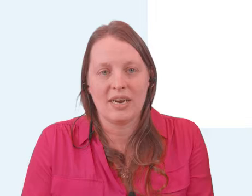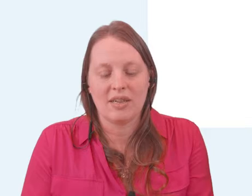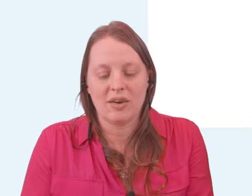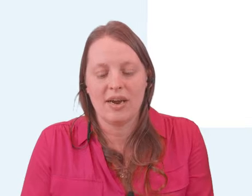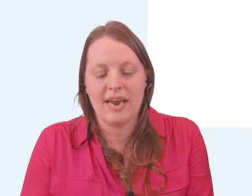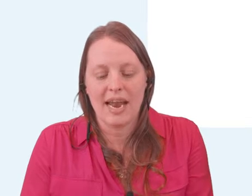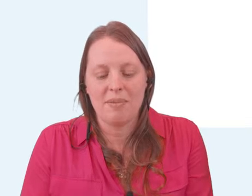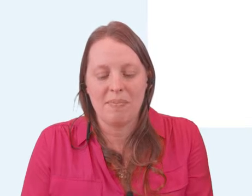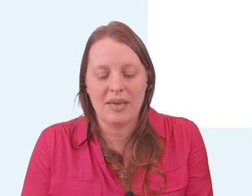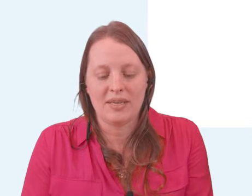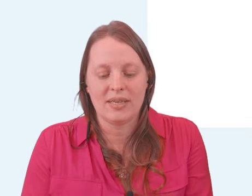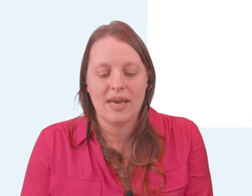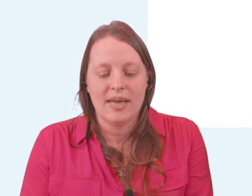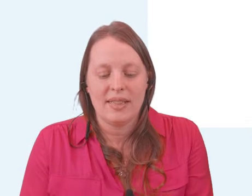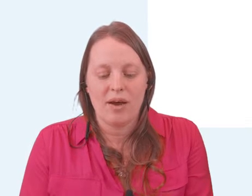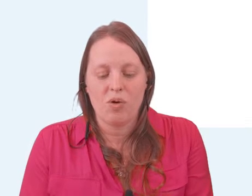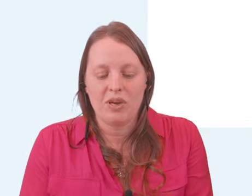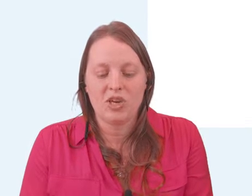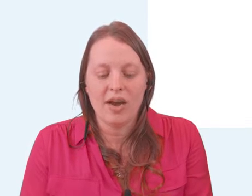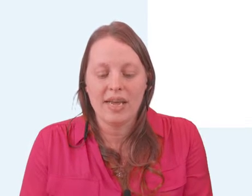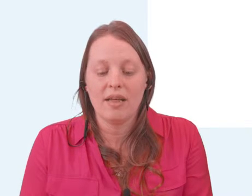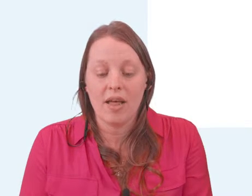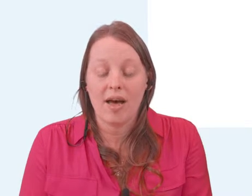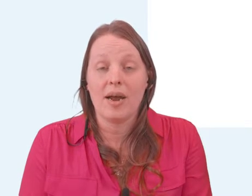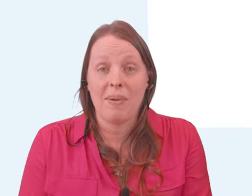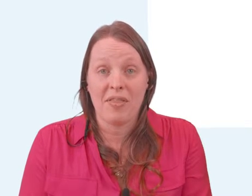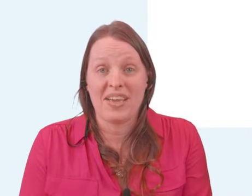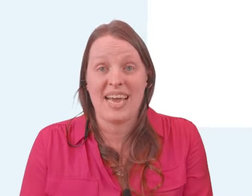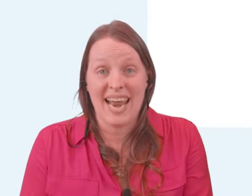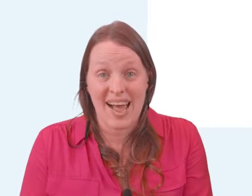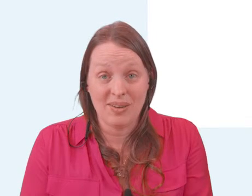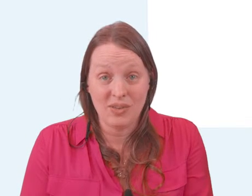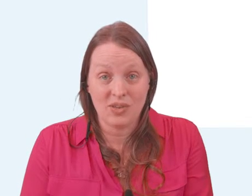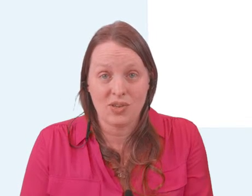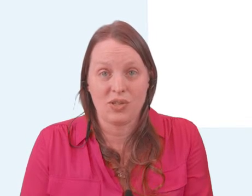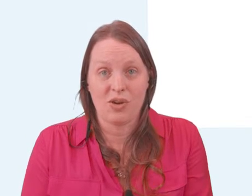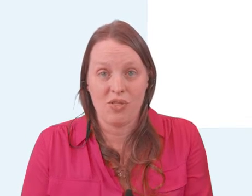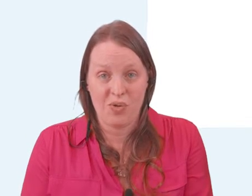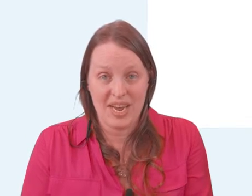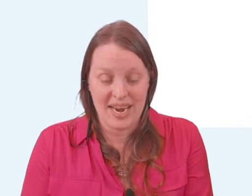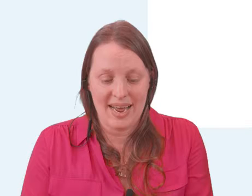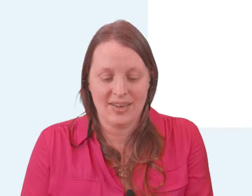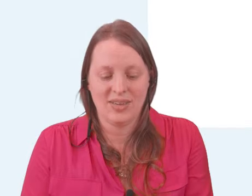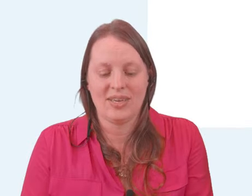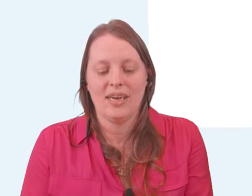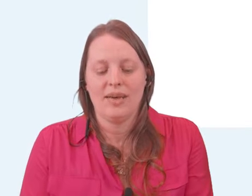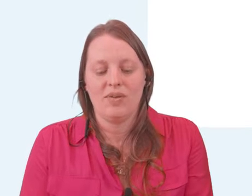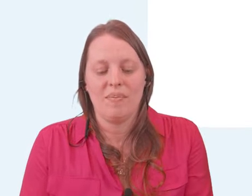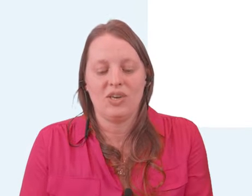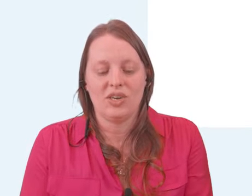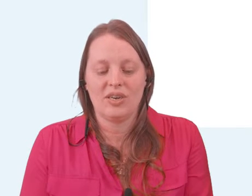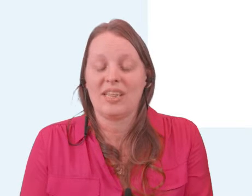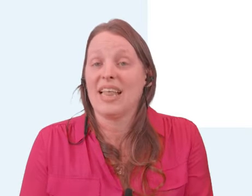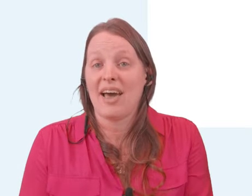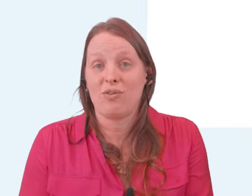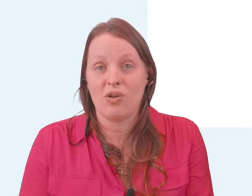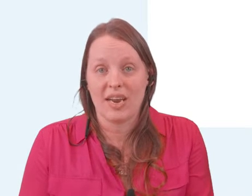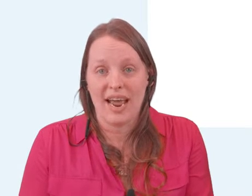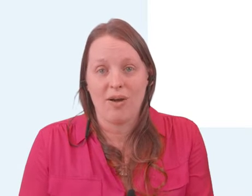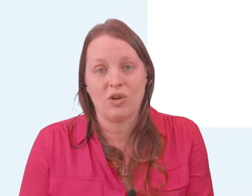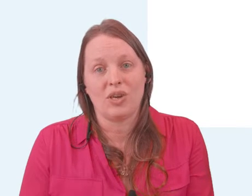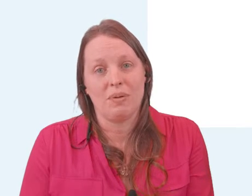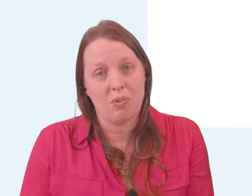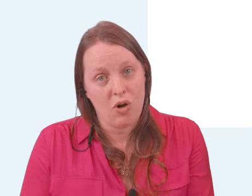this particular anatomy piece that we'll be talking a lot about the canals. So there are three canals. We mentioned the